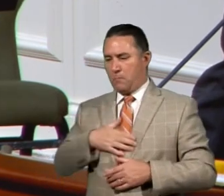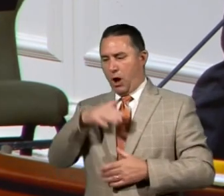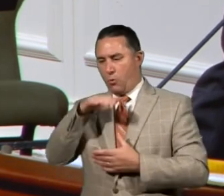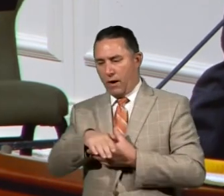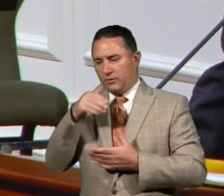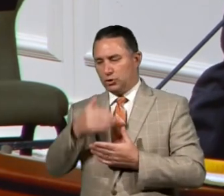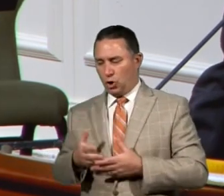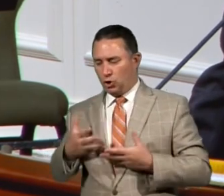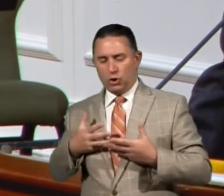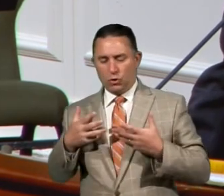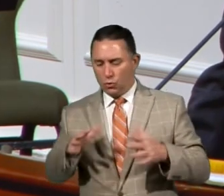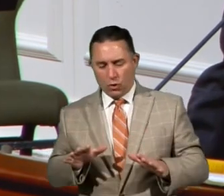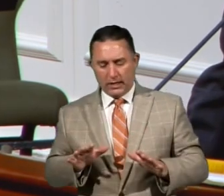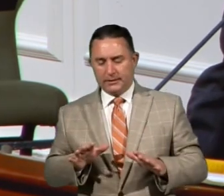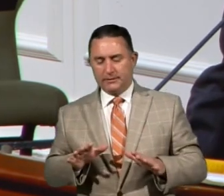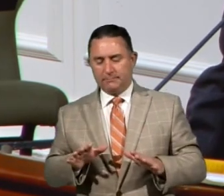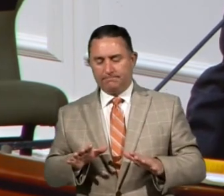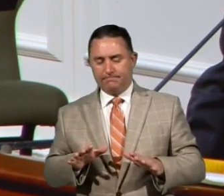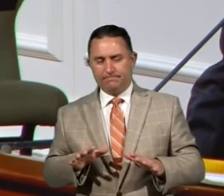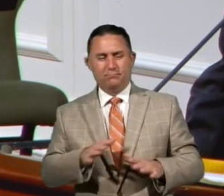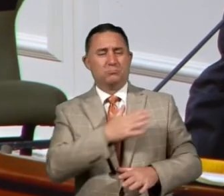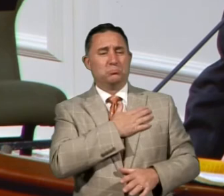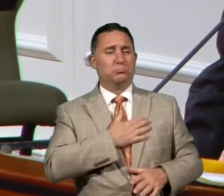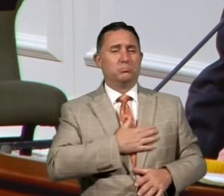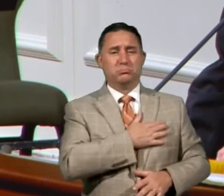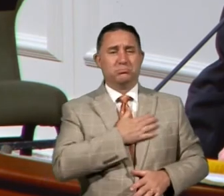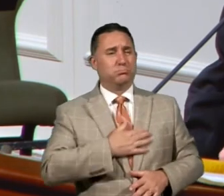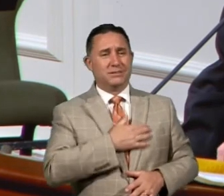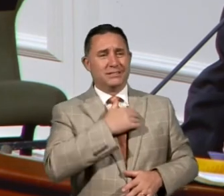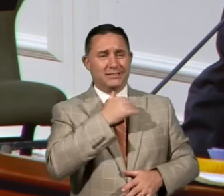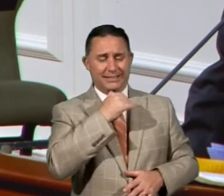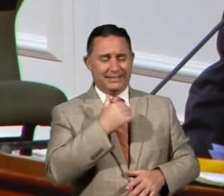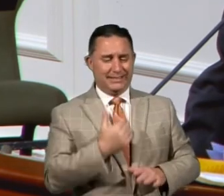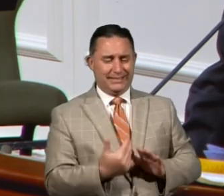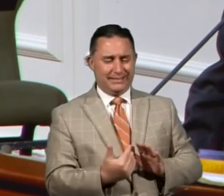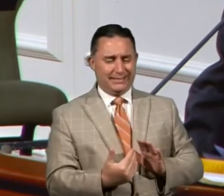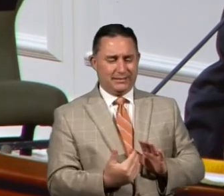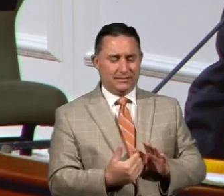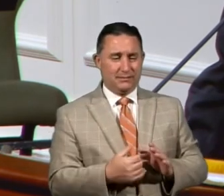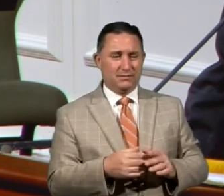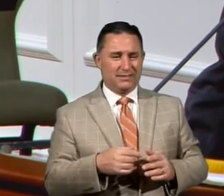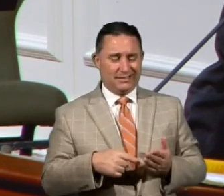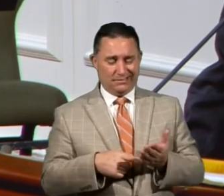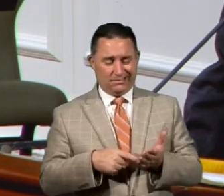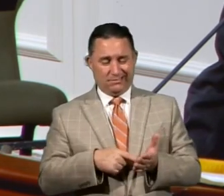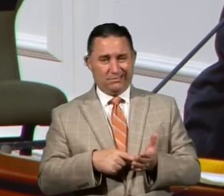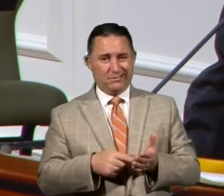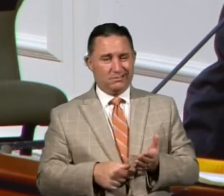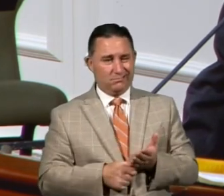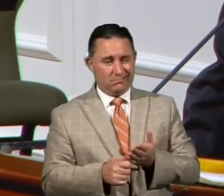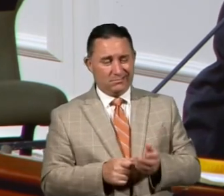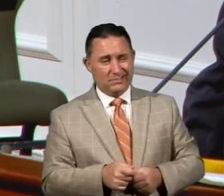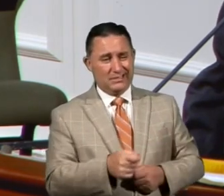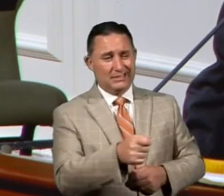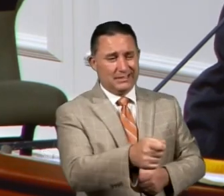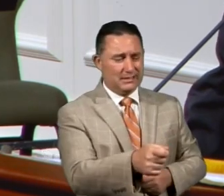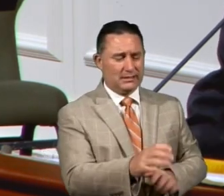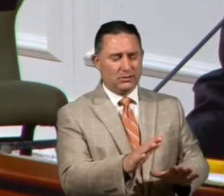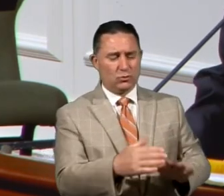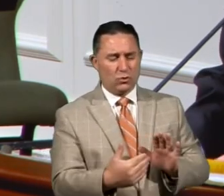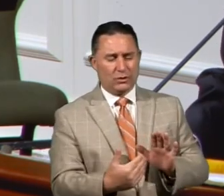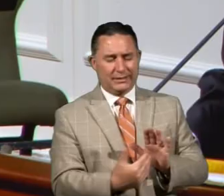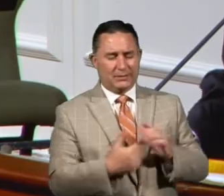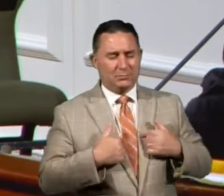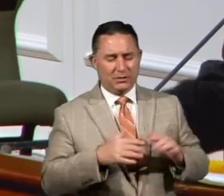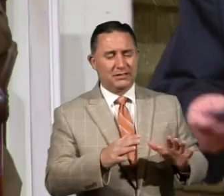daughter. And I said, please don't hold me against this, but take this, please, and read this.